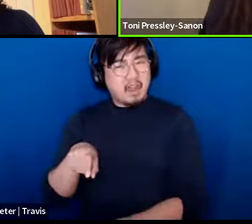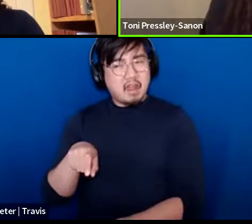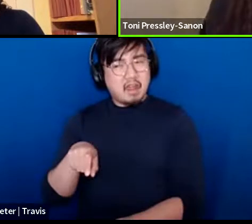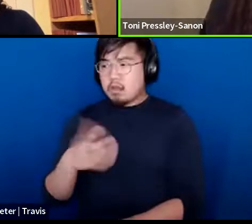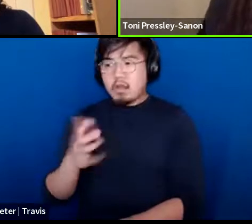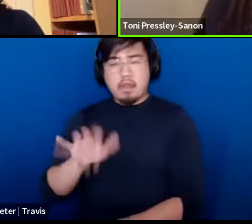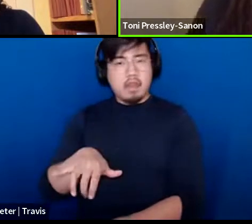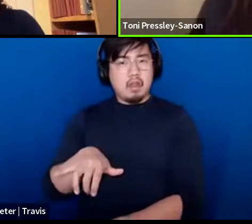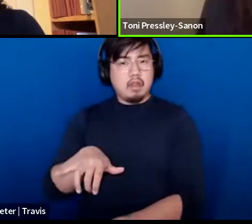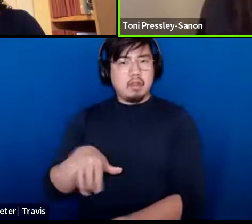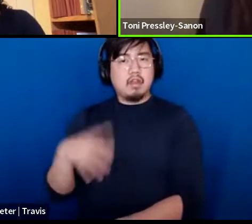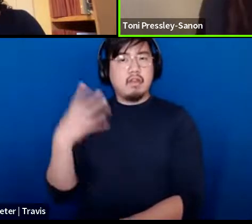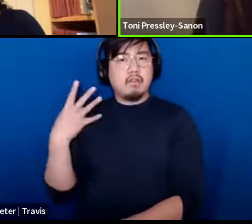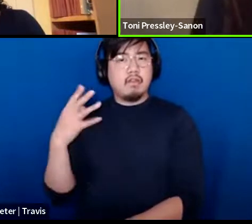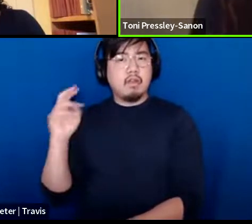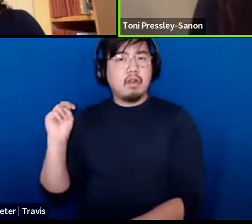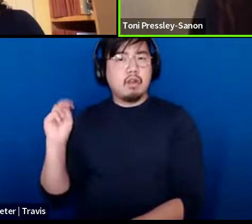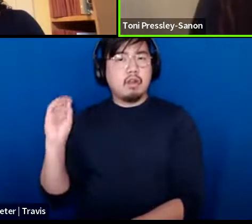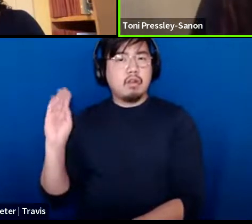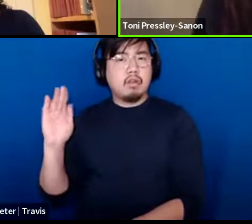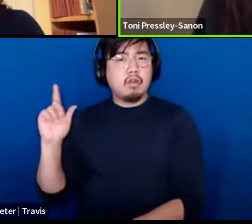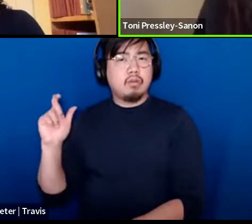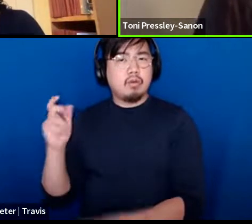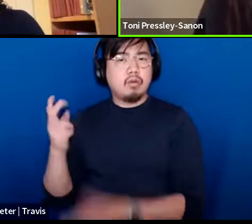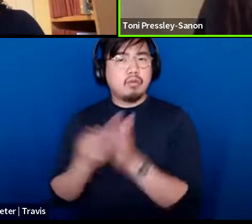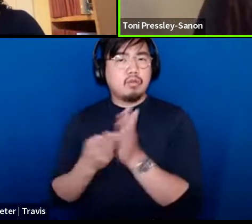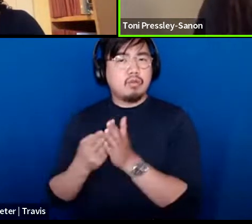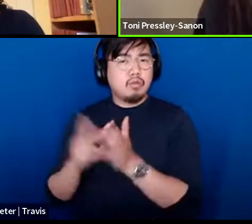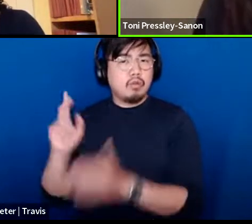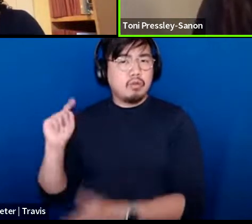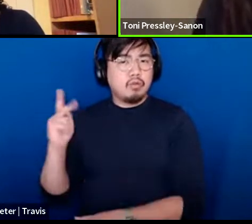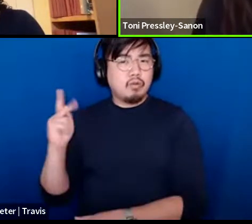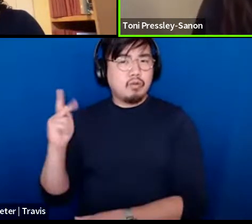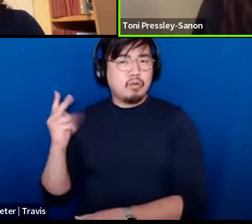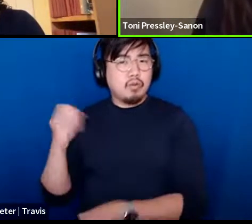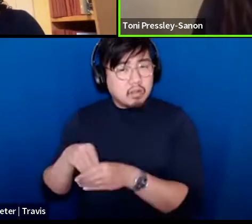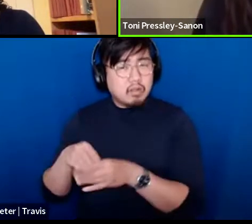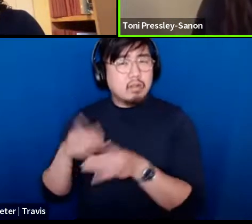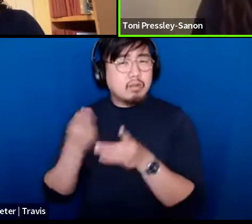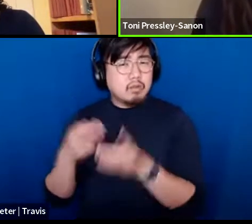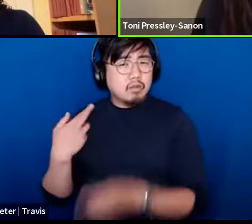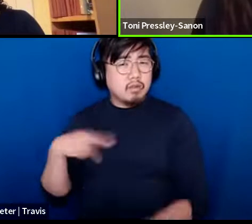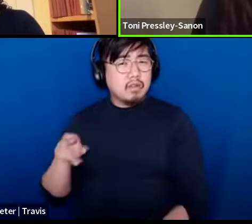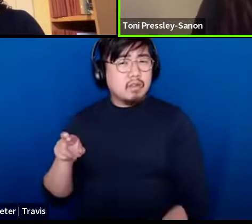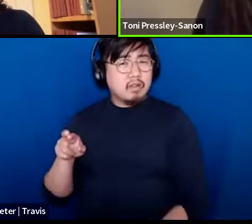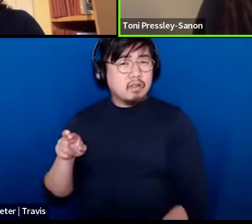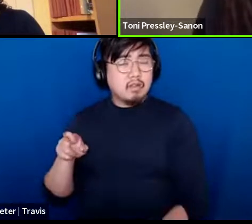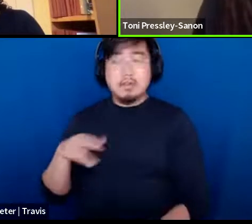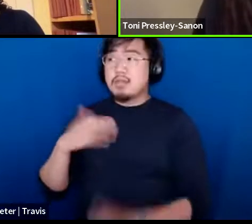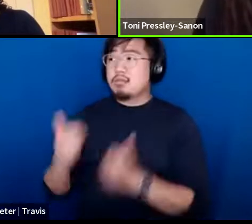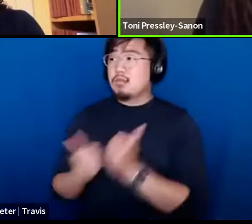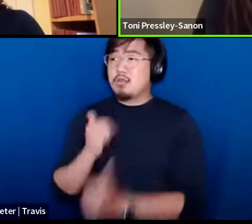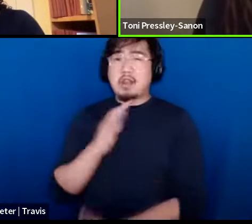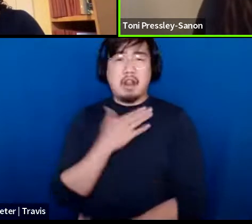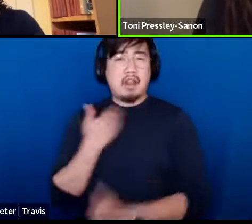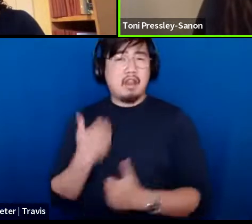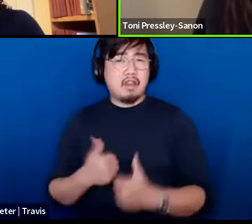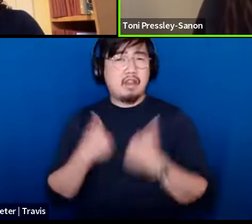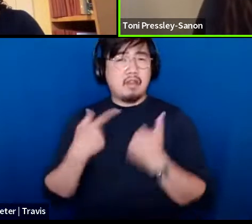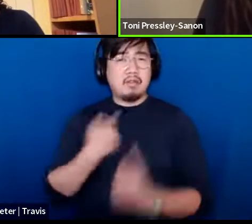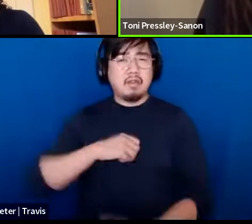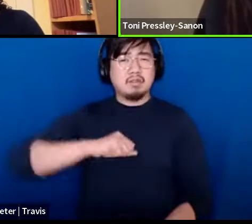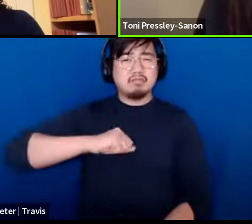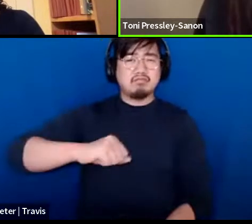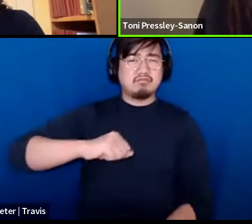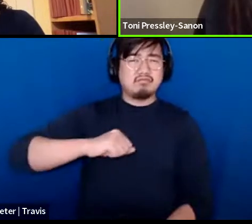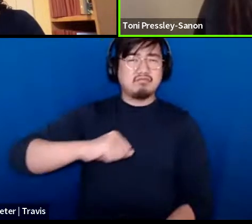suffer. Yes. And this is what we avoid for most of our lives, right? This suffering that